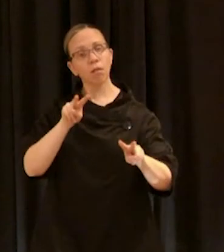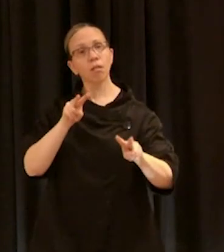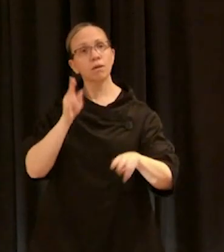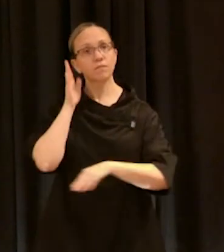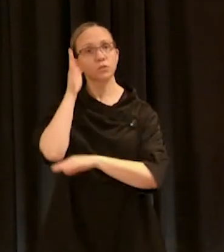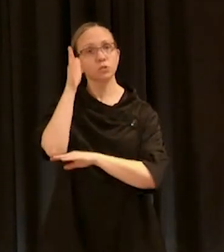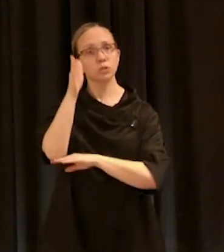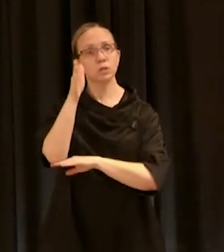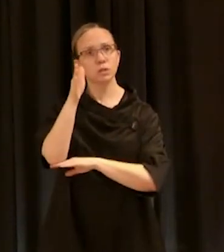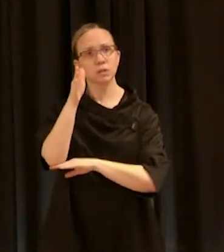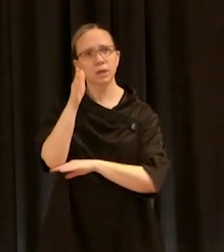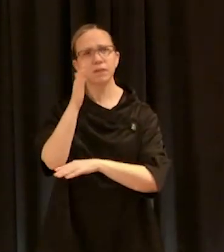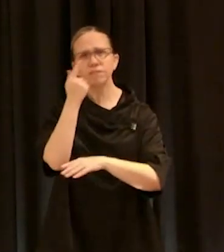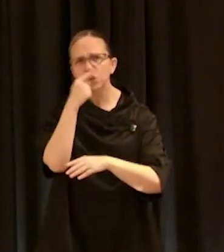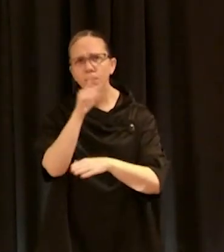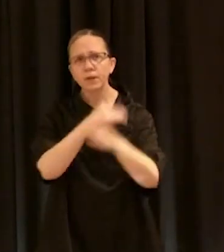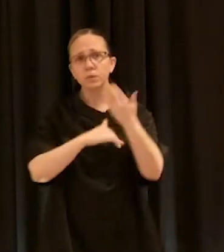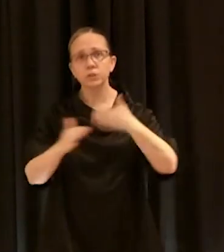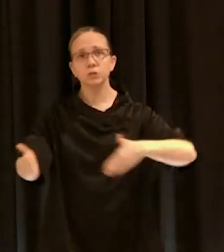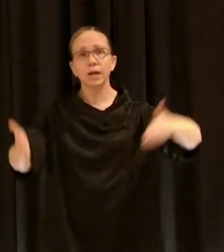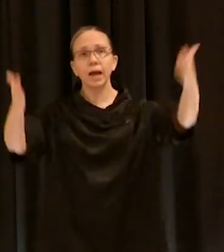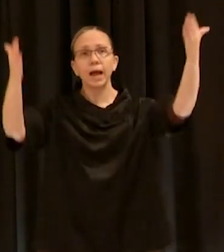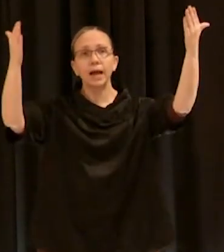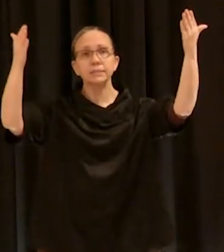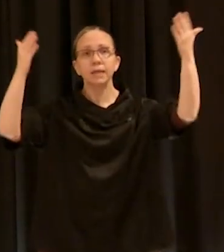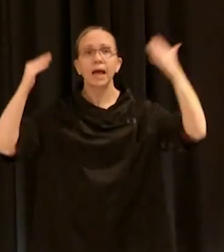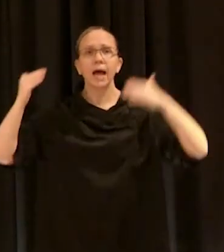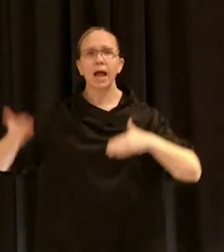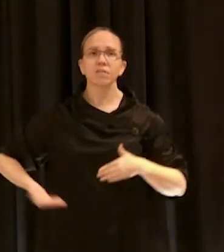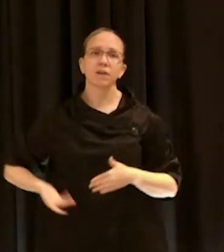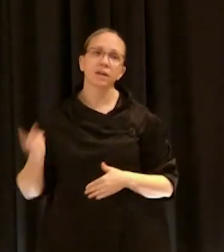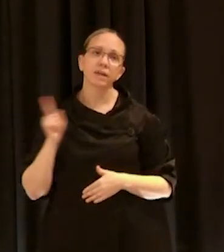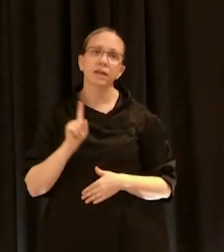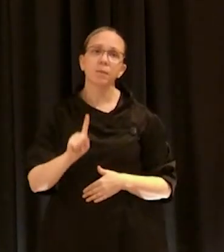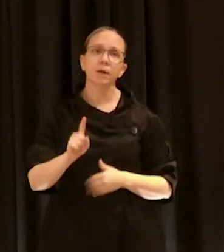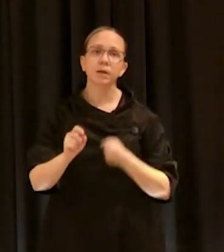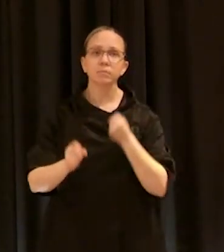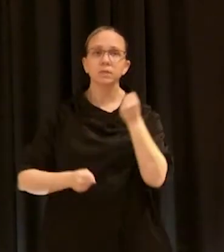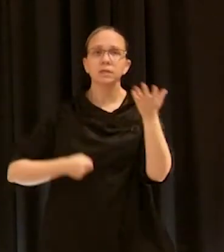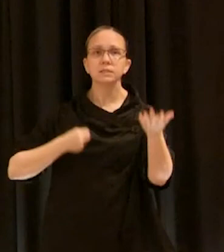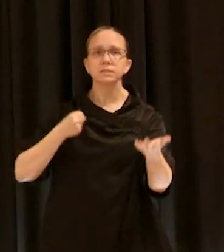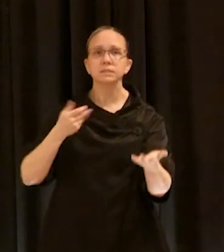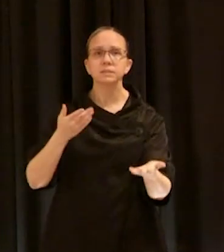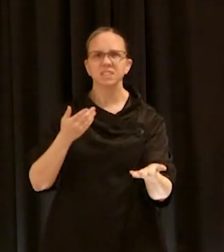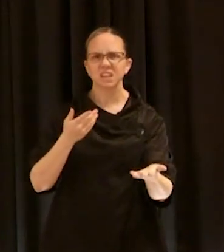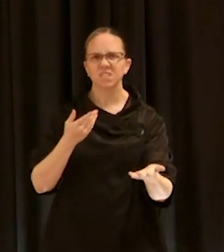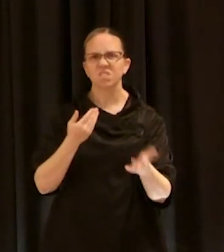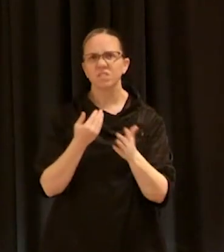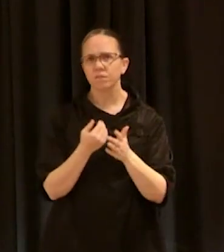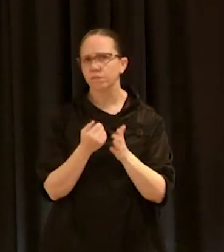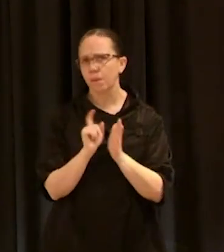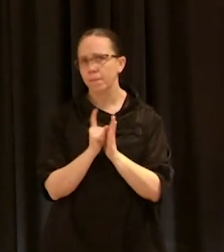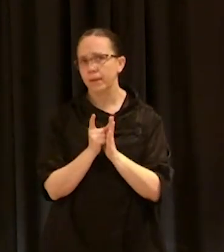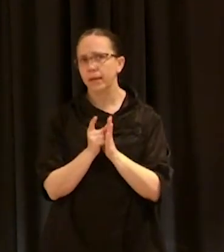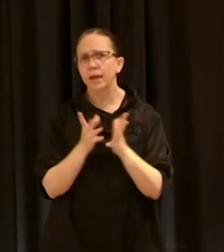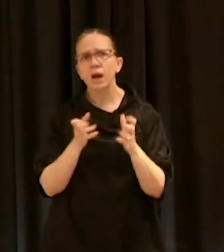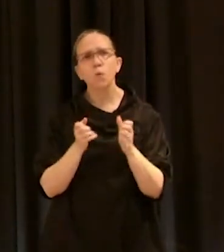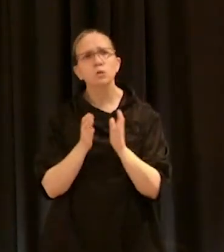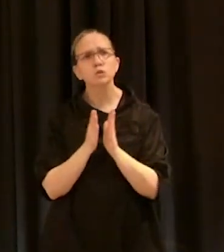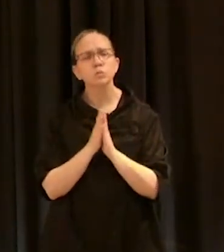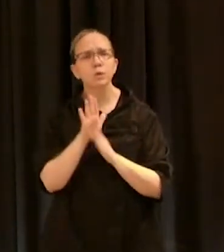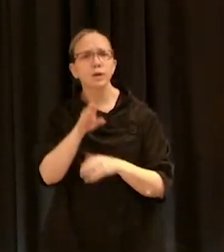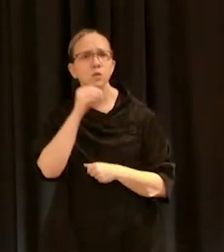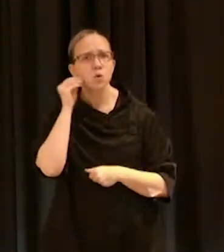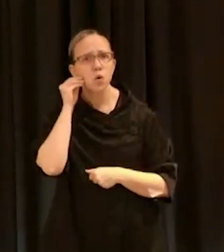future. I want you to slip your hands up. I've invited them to come, and they're just going to sing a chorus here for a little bit. I want you to pray where you